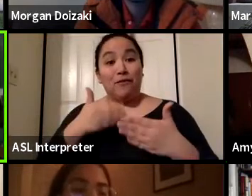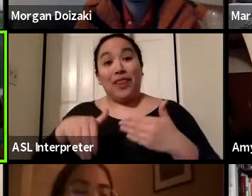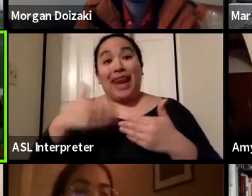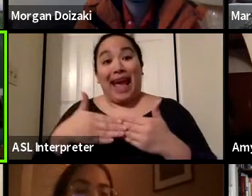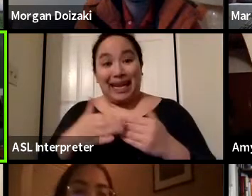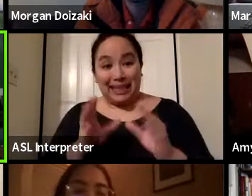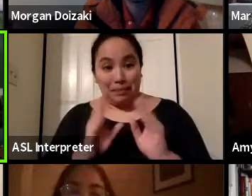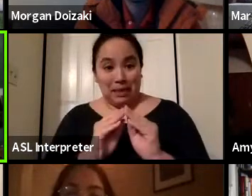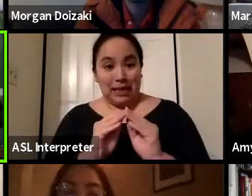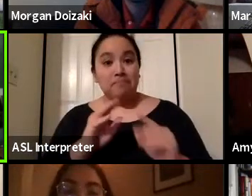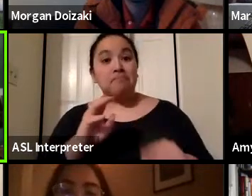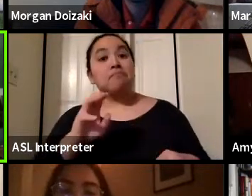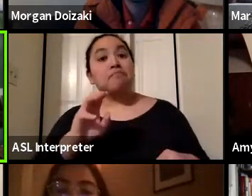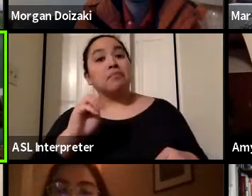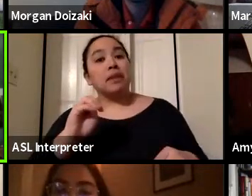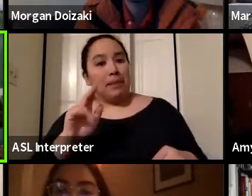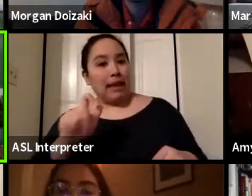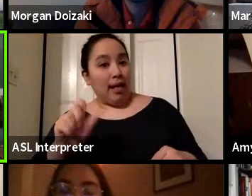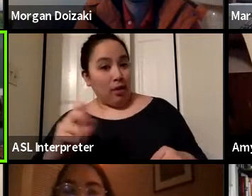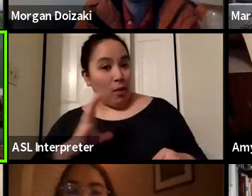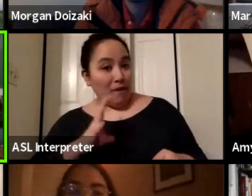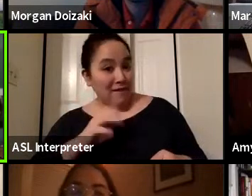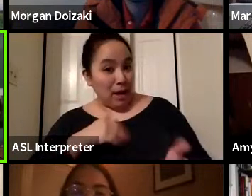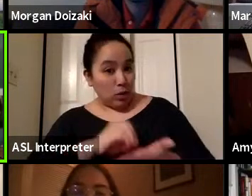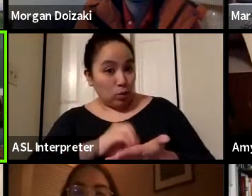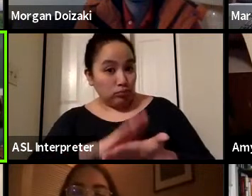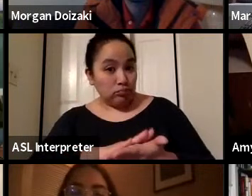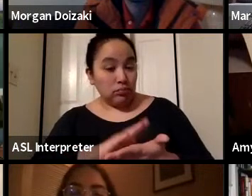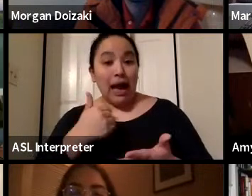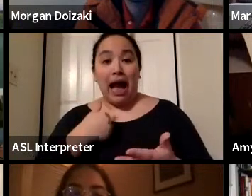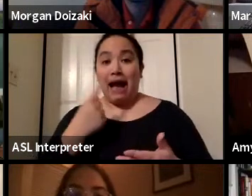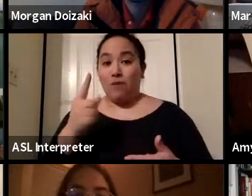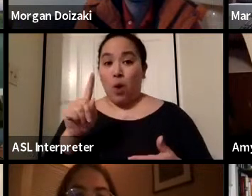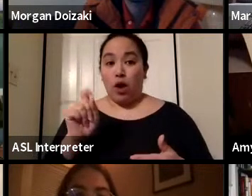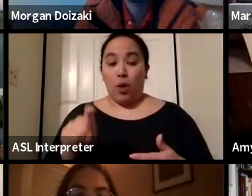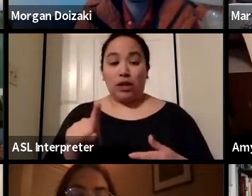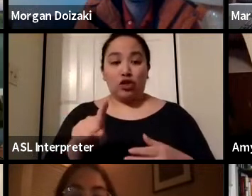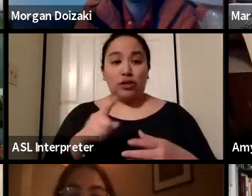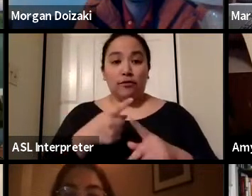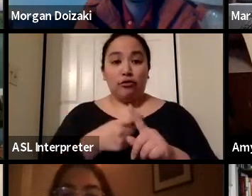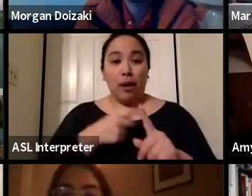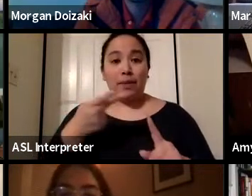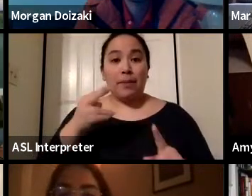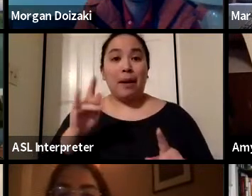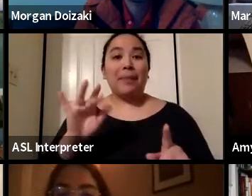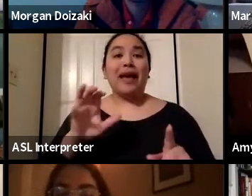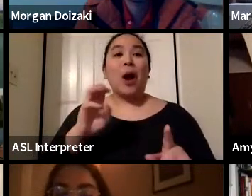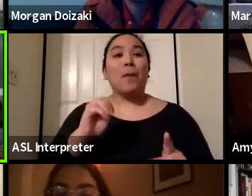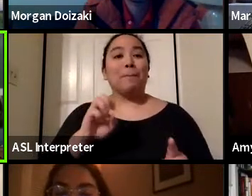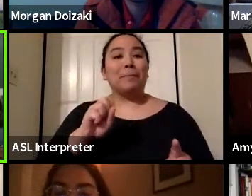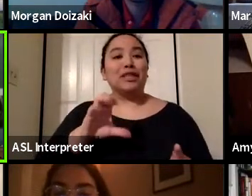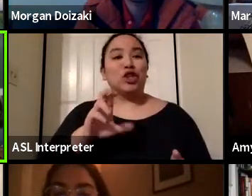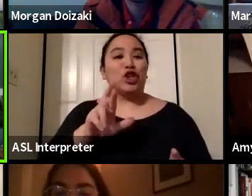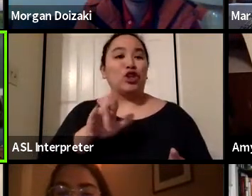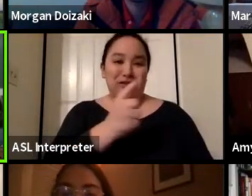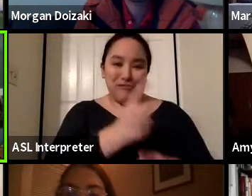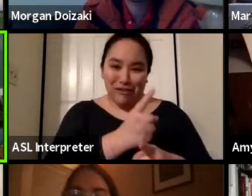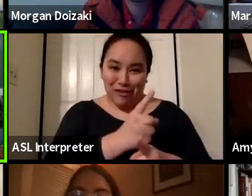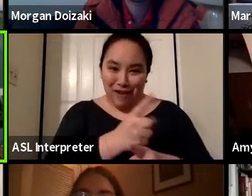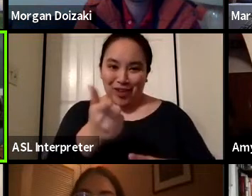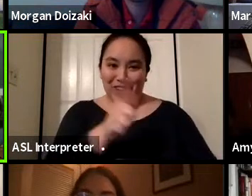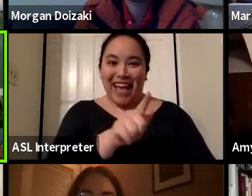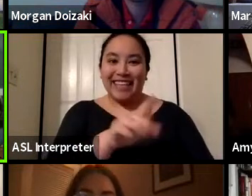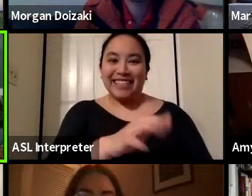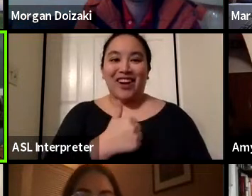All right, we'll make a note of that. I do have one question from the public. We'll go to. Excuse me. You're right, Ms. Curry. Sorry, you're up next. My